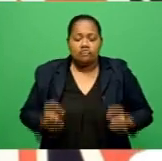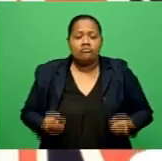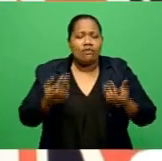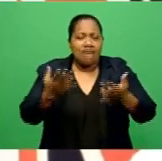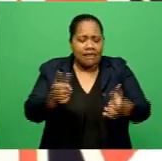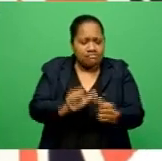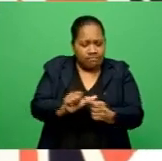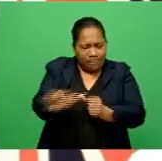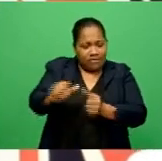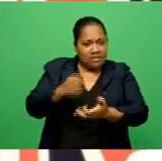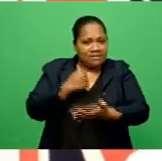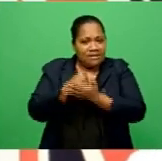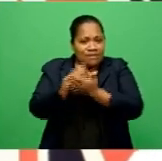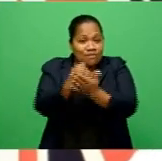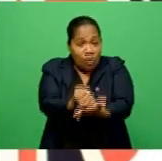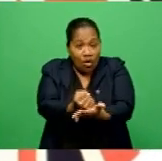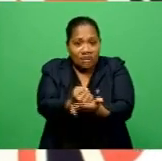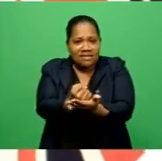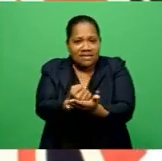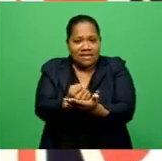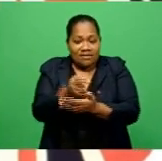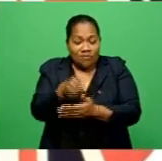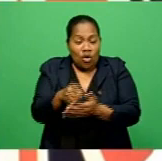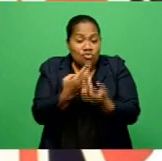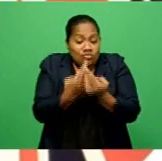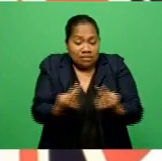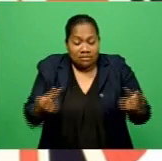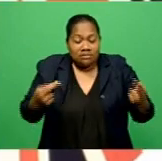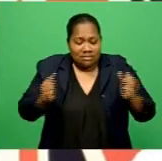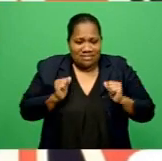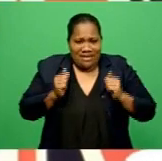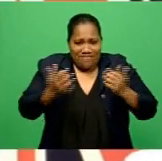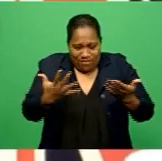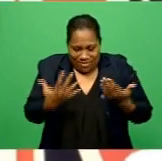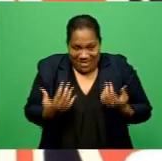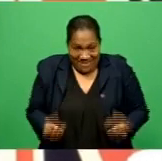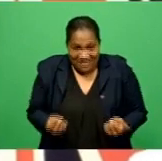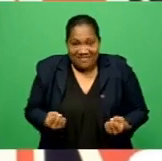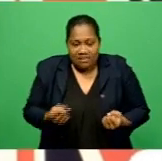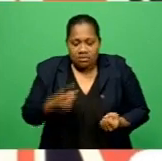best support within the resources available to us to